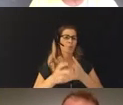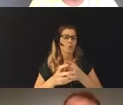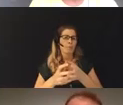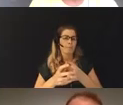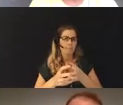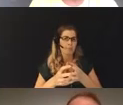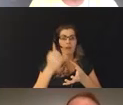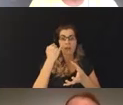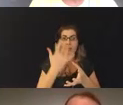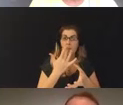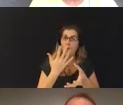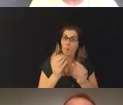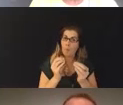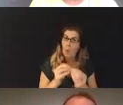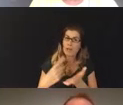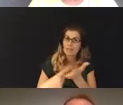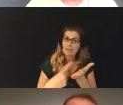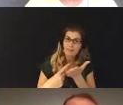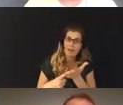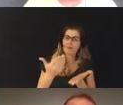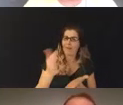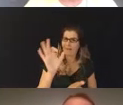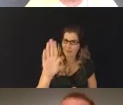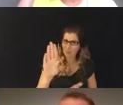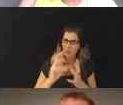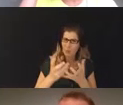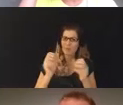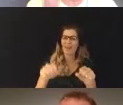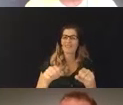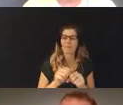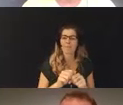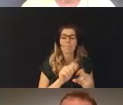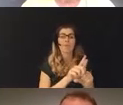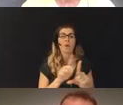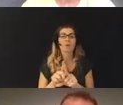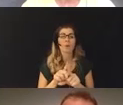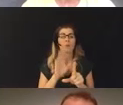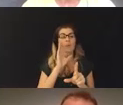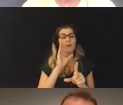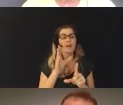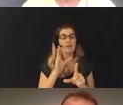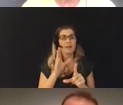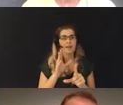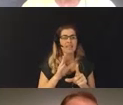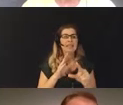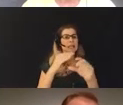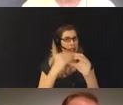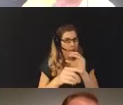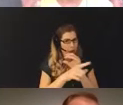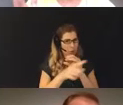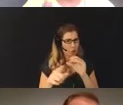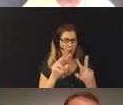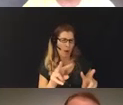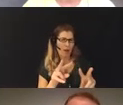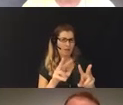on our conversation at any time. And want to address that we'll be sending via email in your inbox a